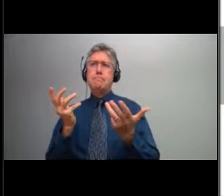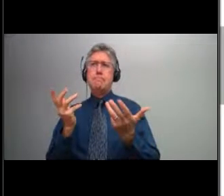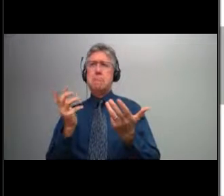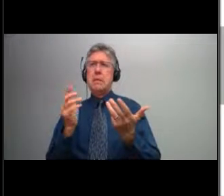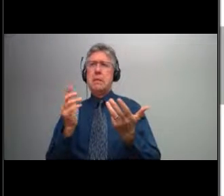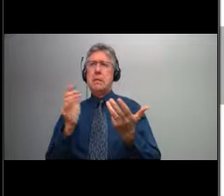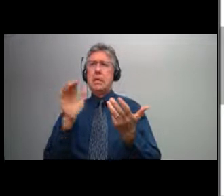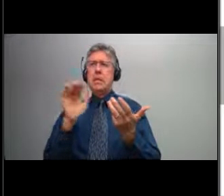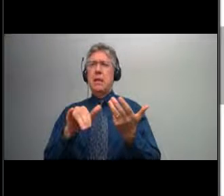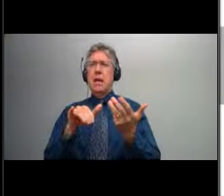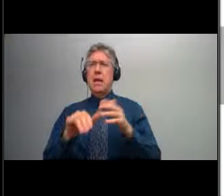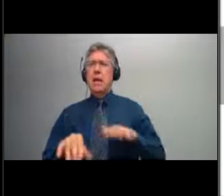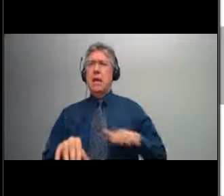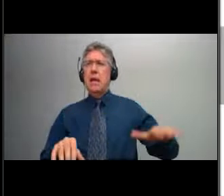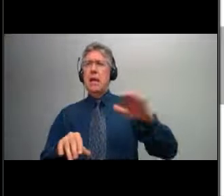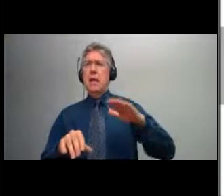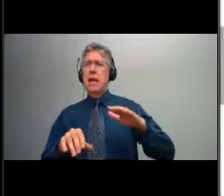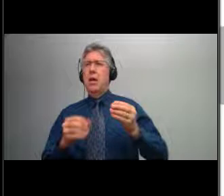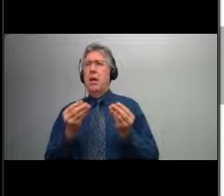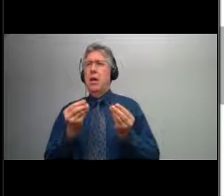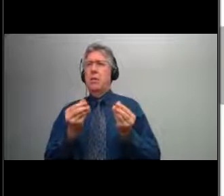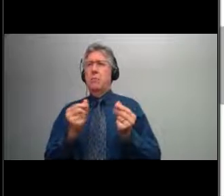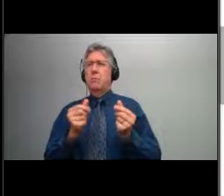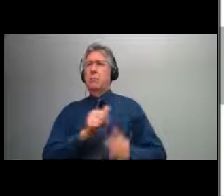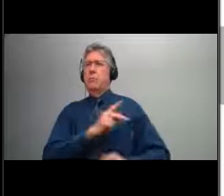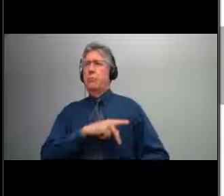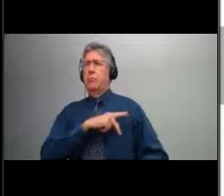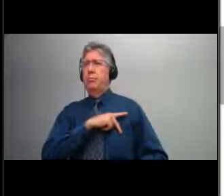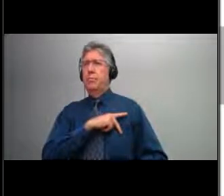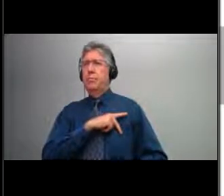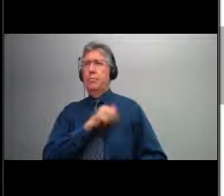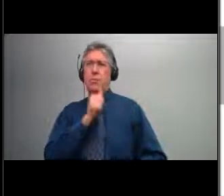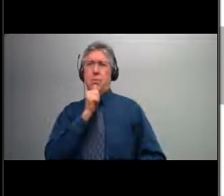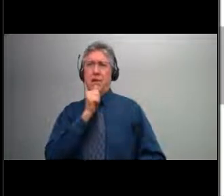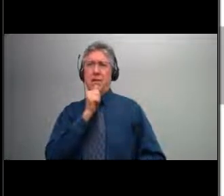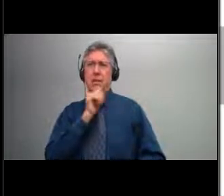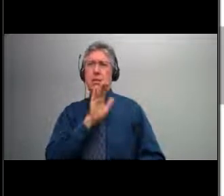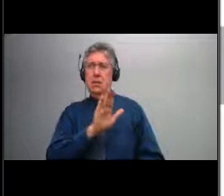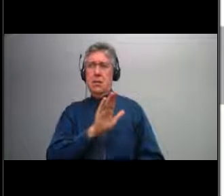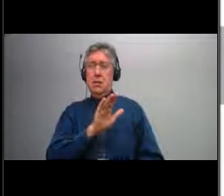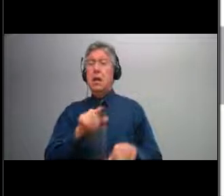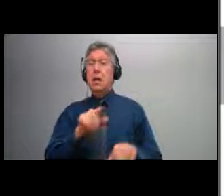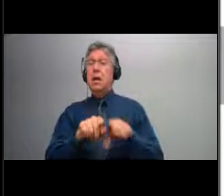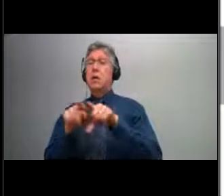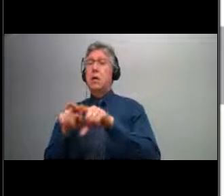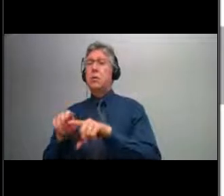portion of that is privately owned, as is the current Springfield Center Drive.